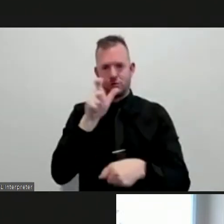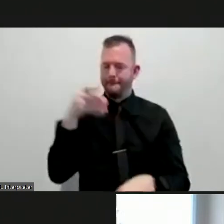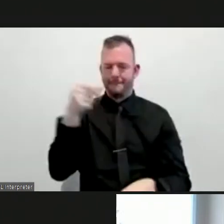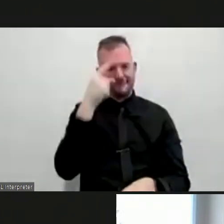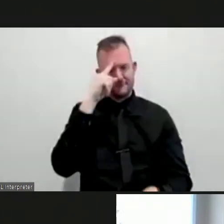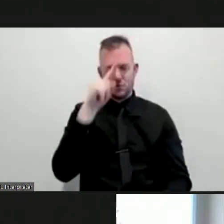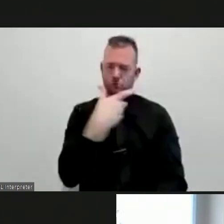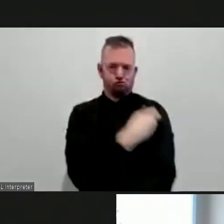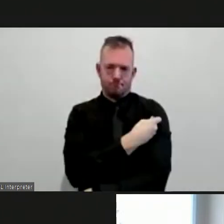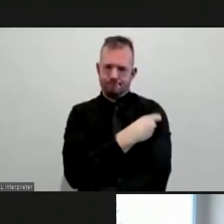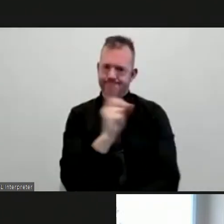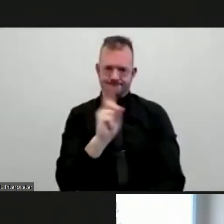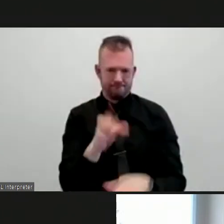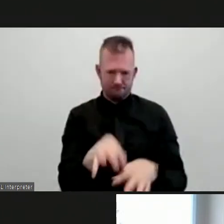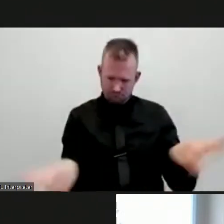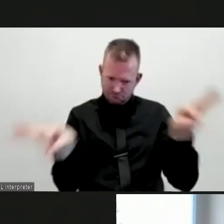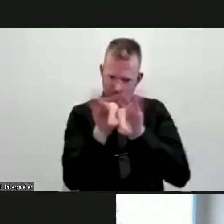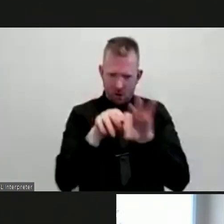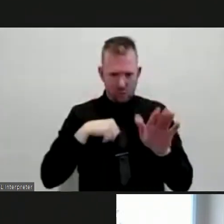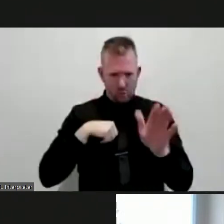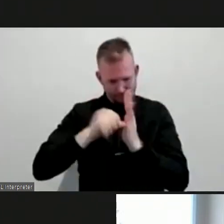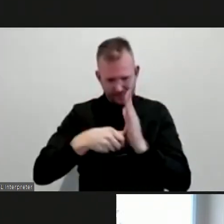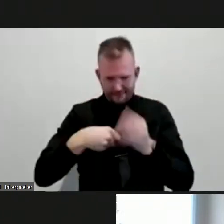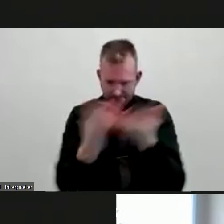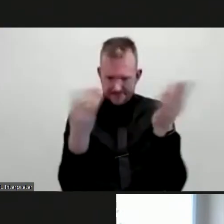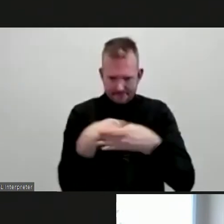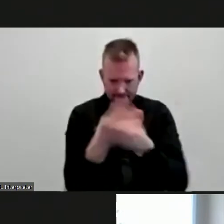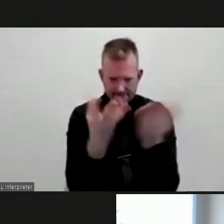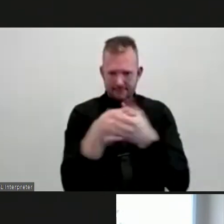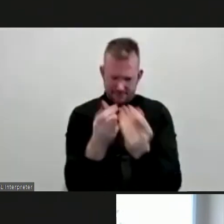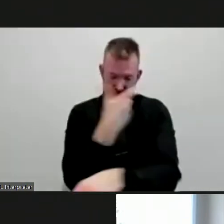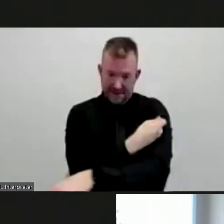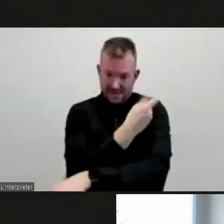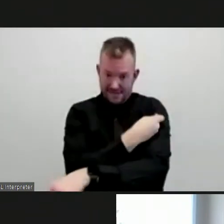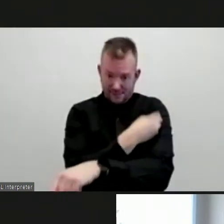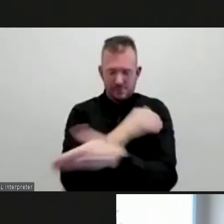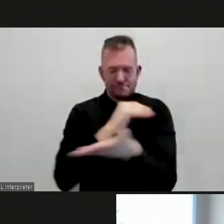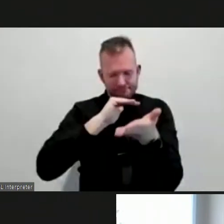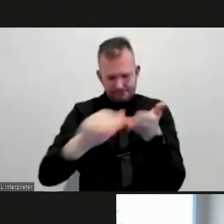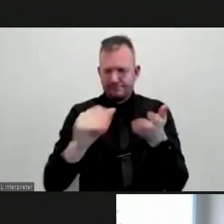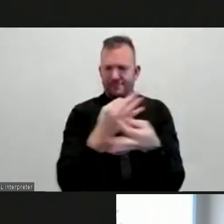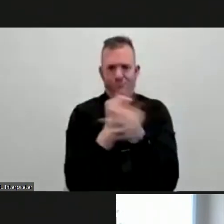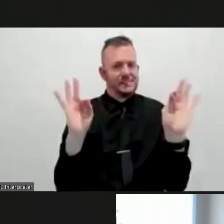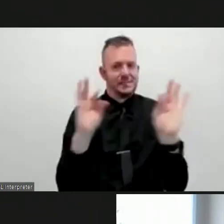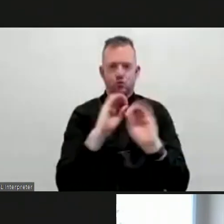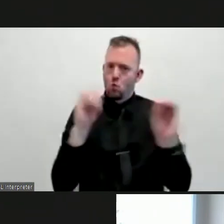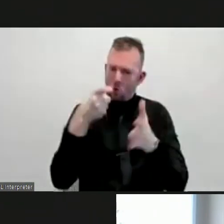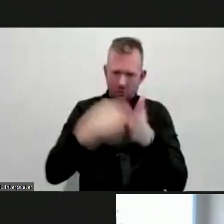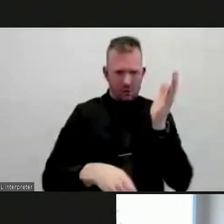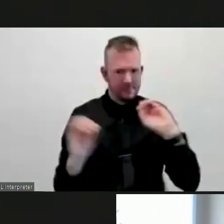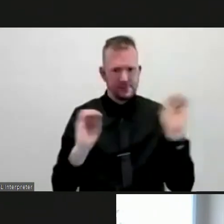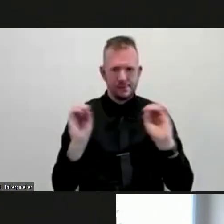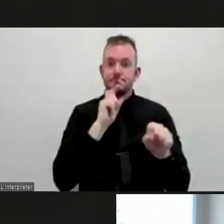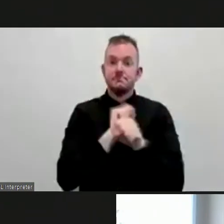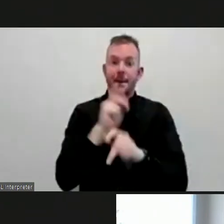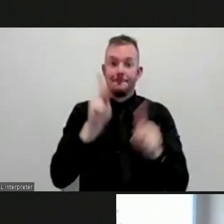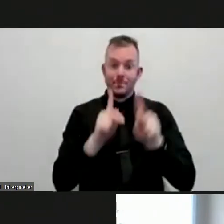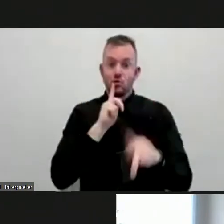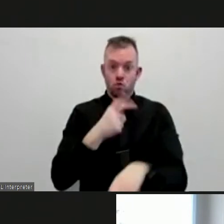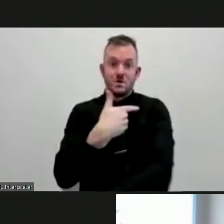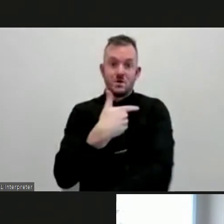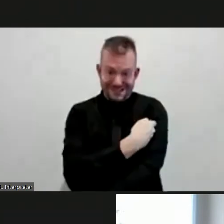are, providing the vaccine, and we're providing the people that provide the vaccine. So that's one thing I want to